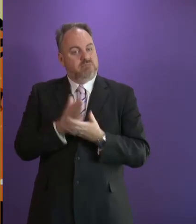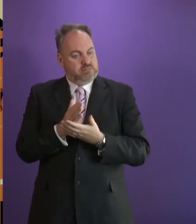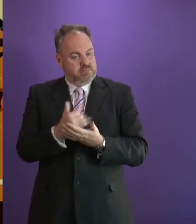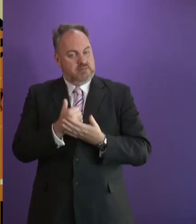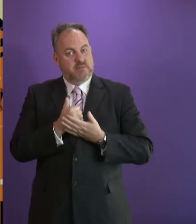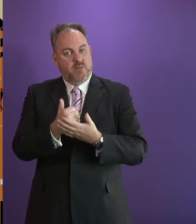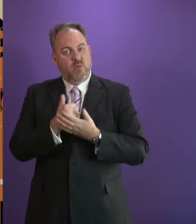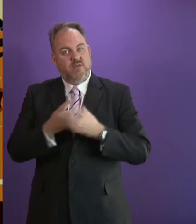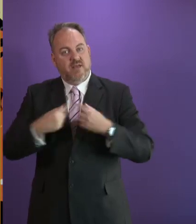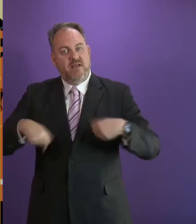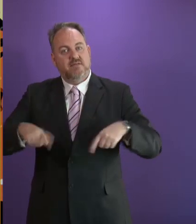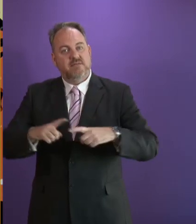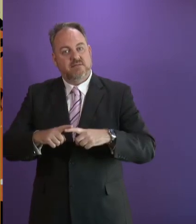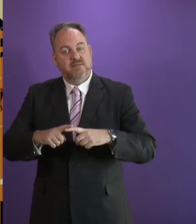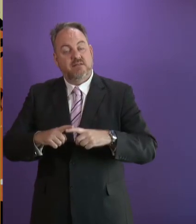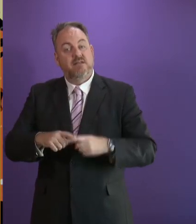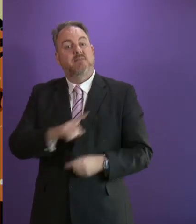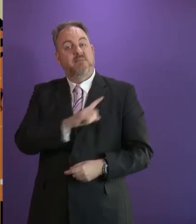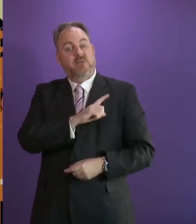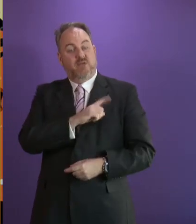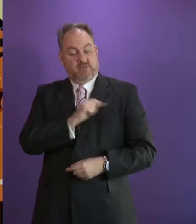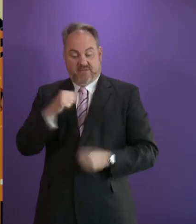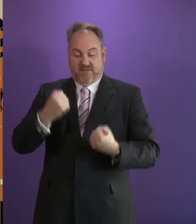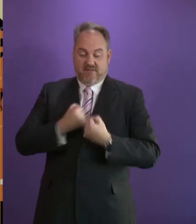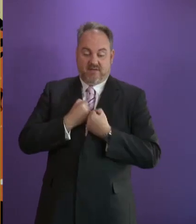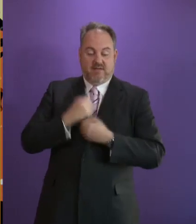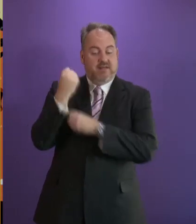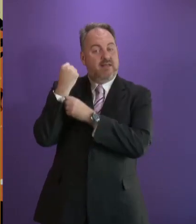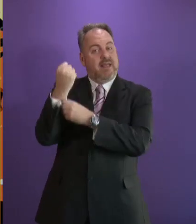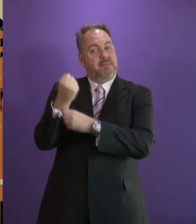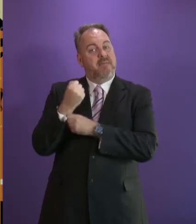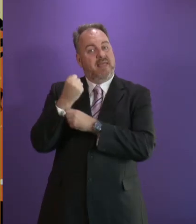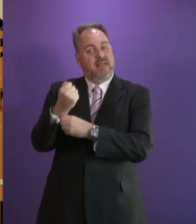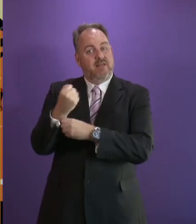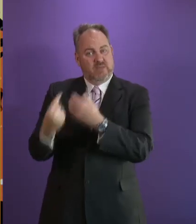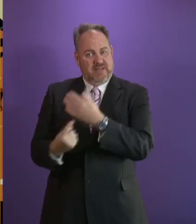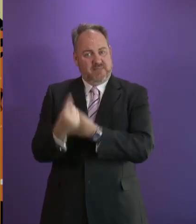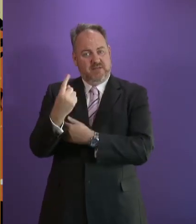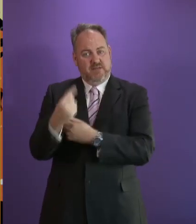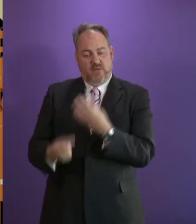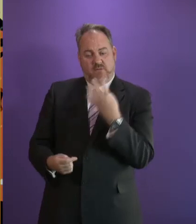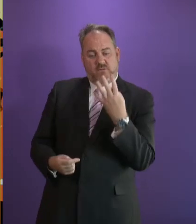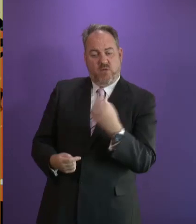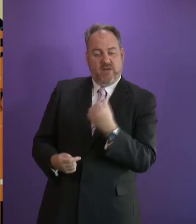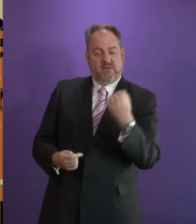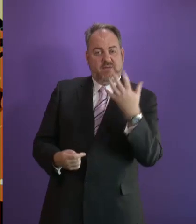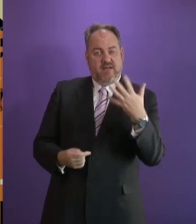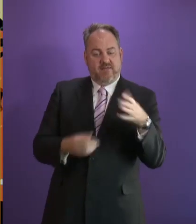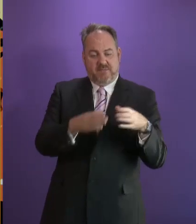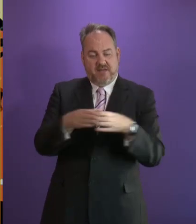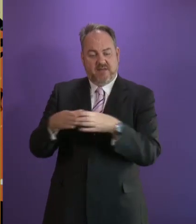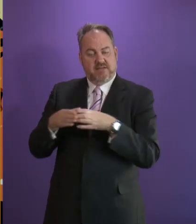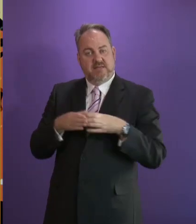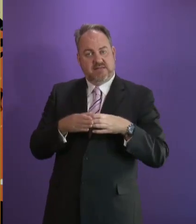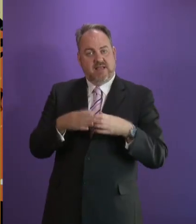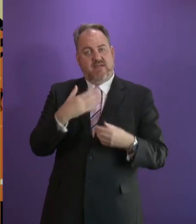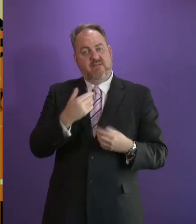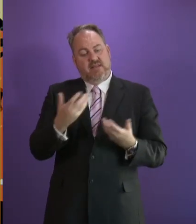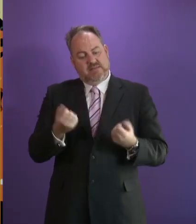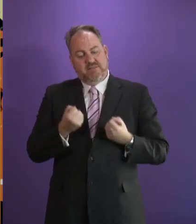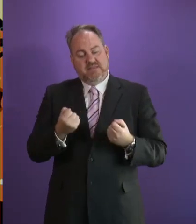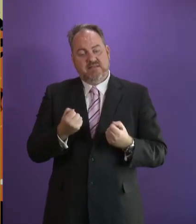public boards legislation. As a consequence of this campaign, we have had 4 out of 5 parties field 50% women candidates,